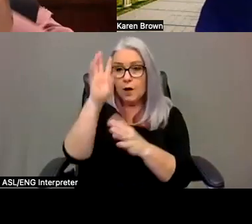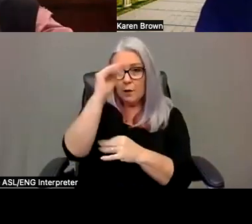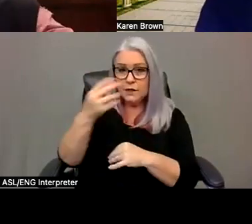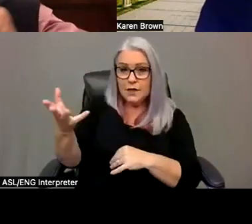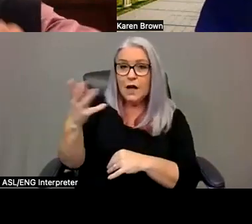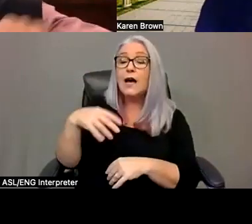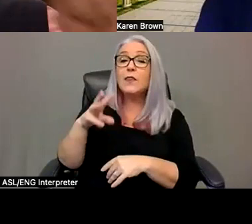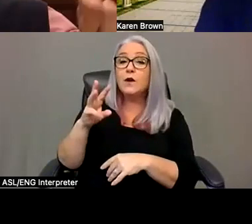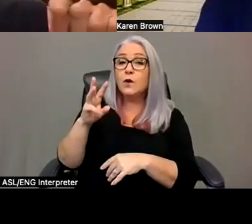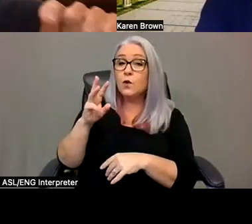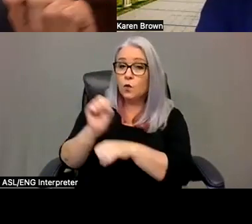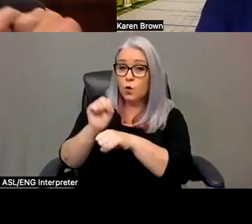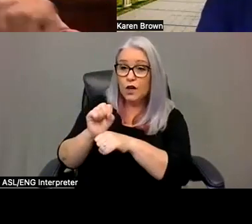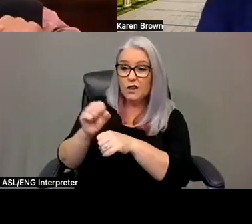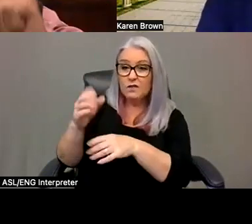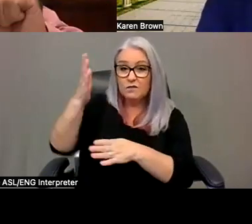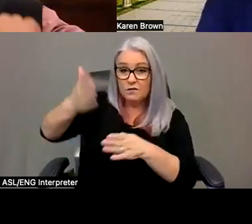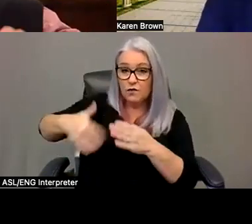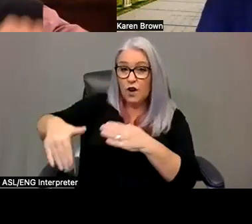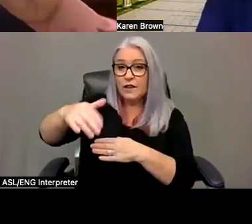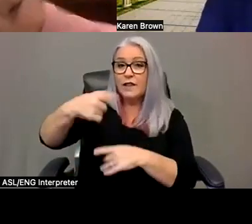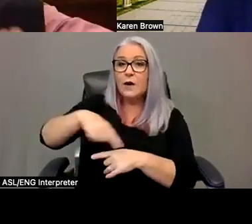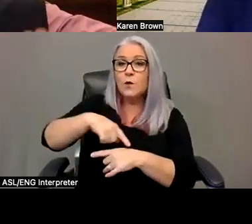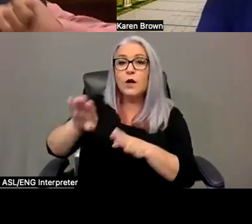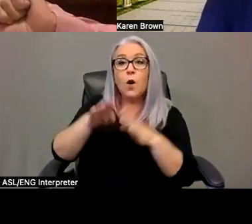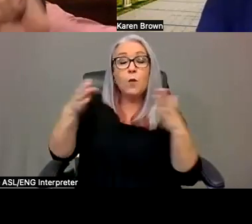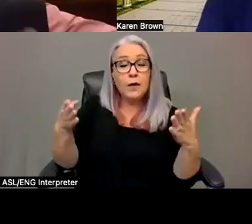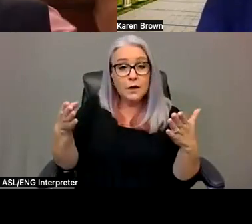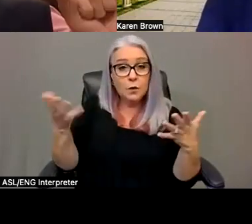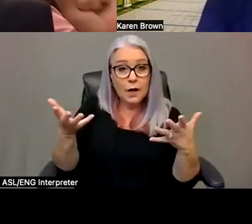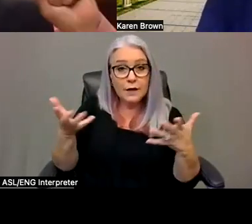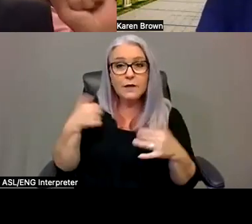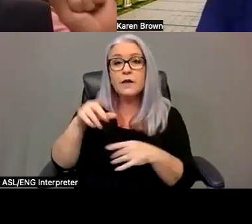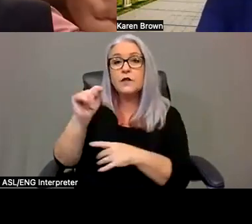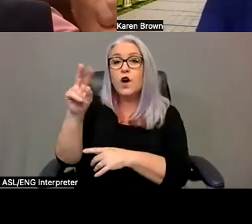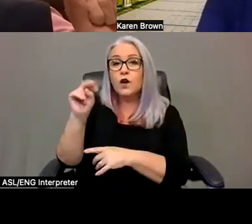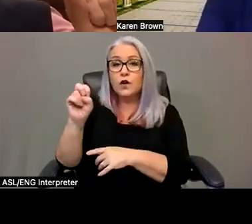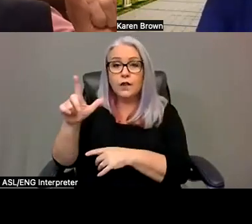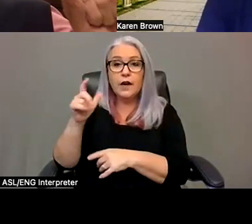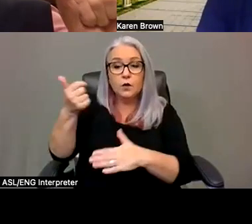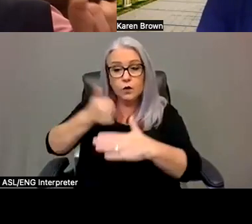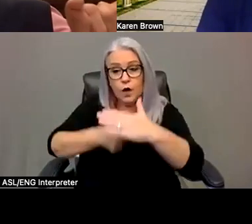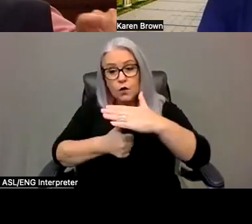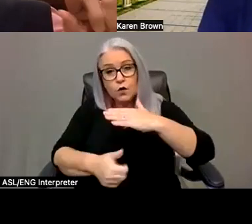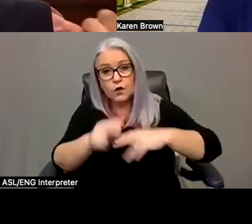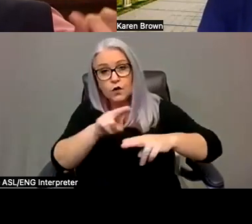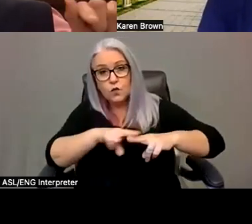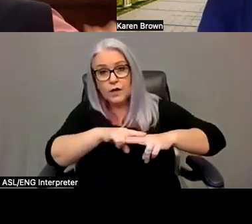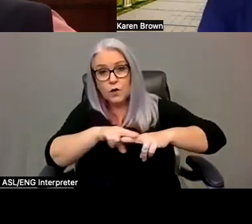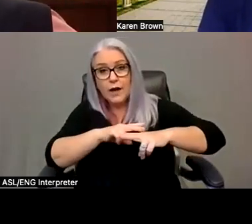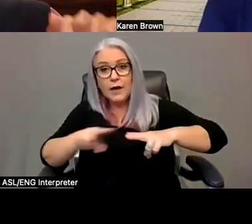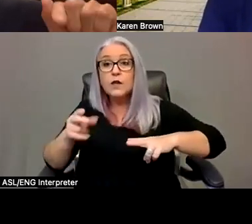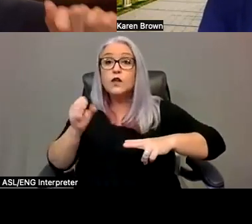as an incentive for building, I would like him to open up the tunnel that goes under the train tracks so that people